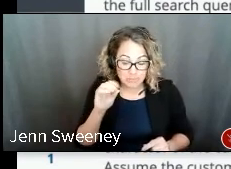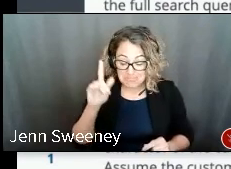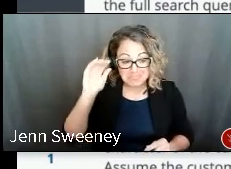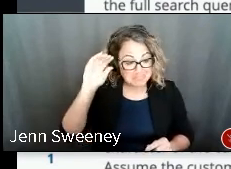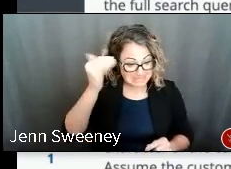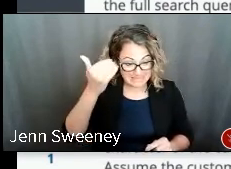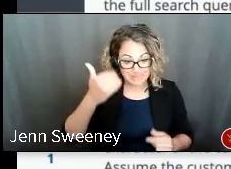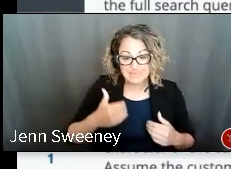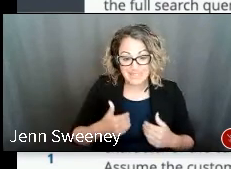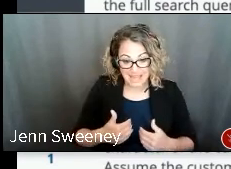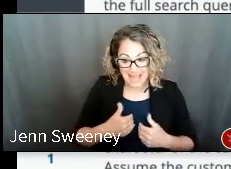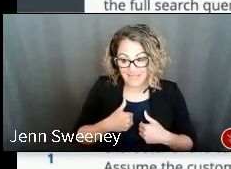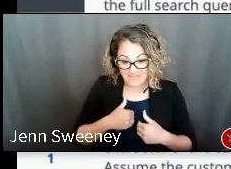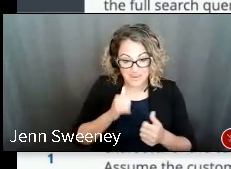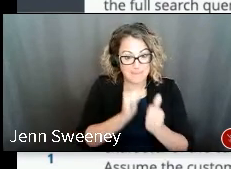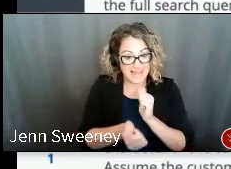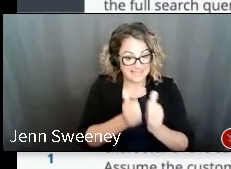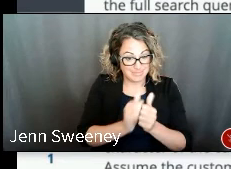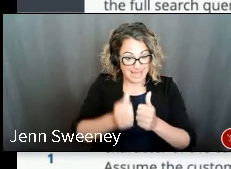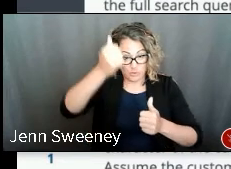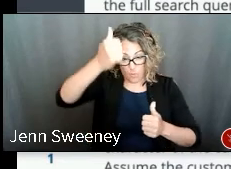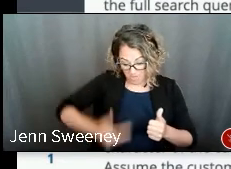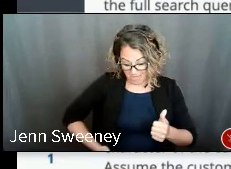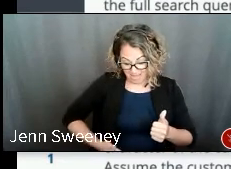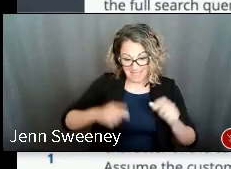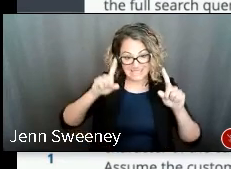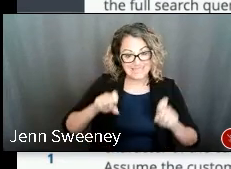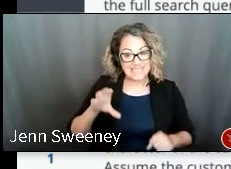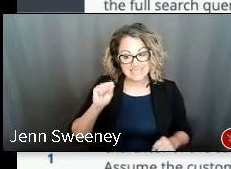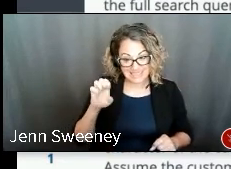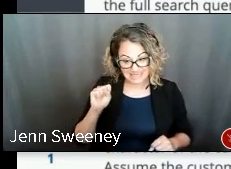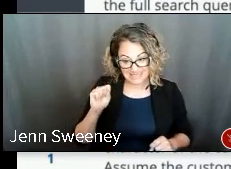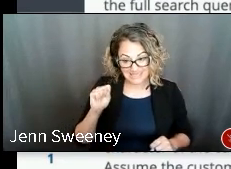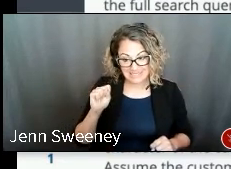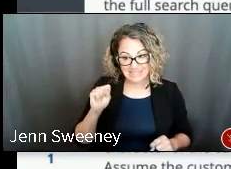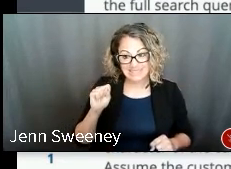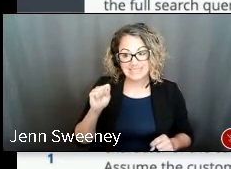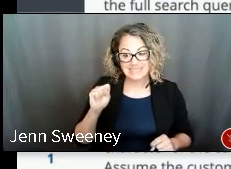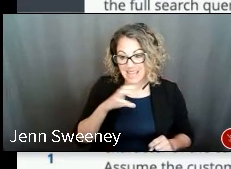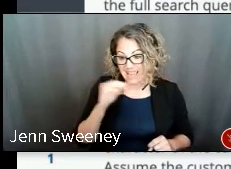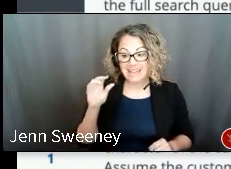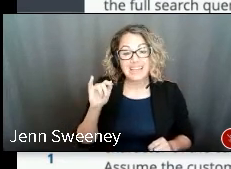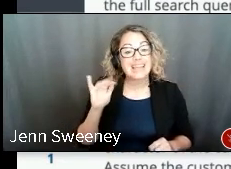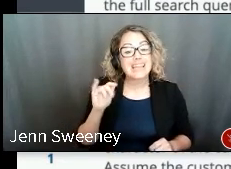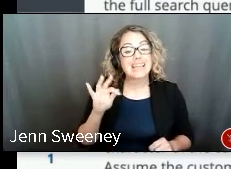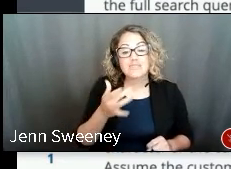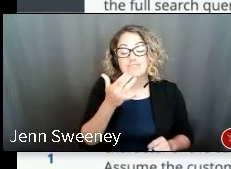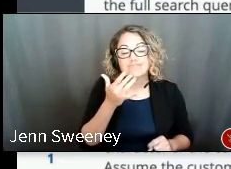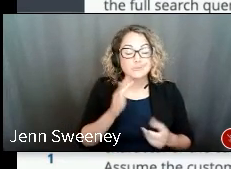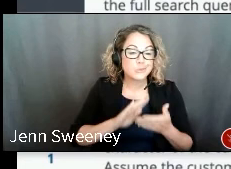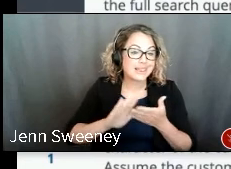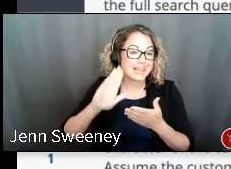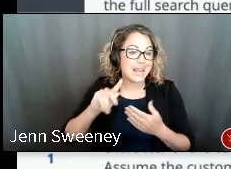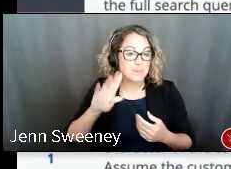have passed all these test cases, and if you want to clean up your code, for